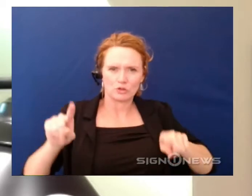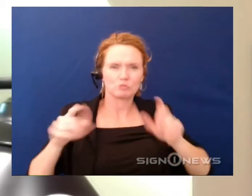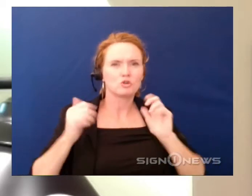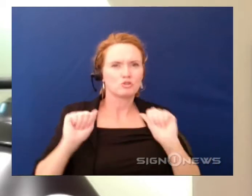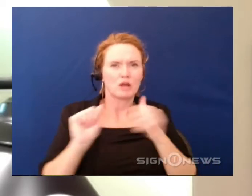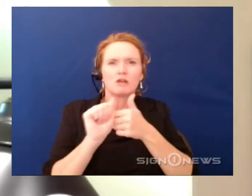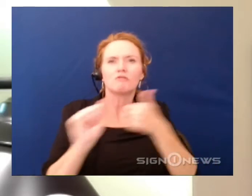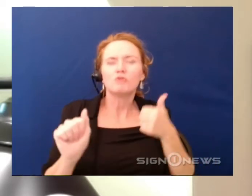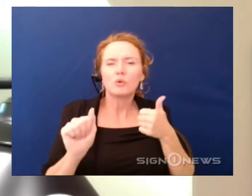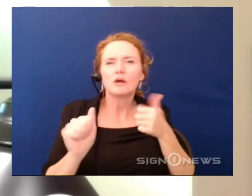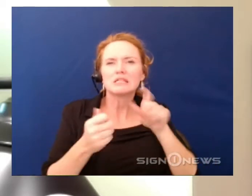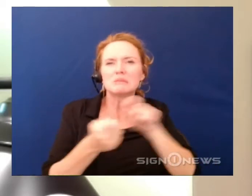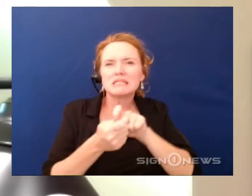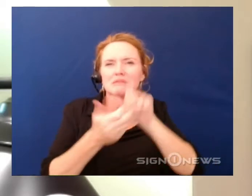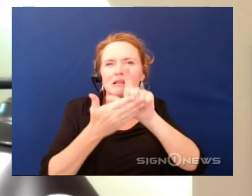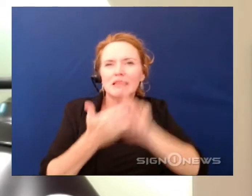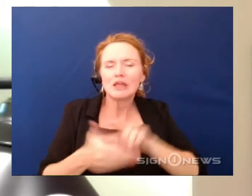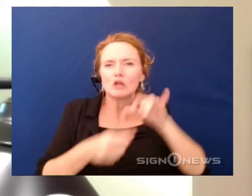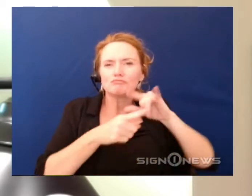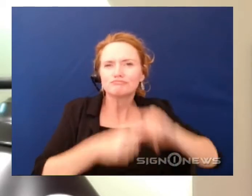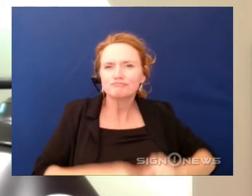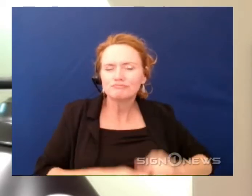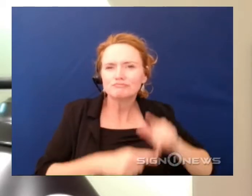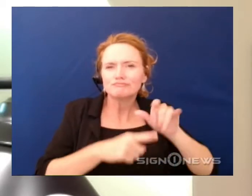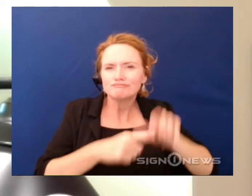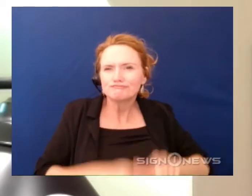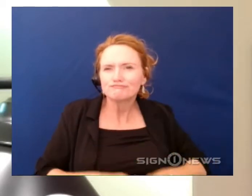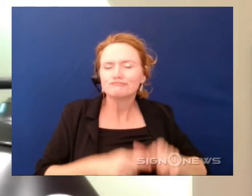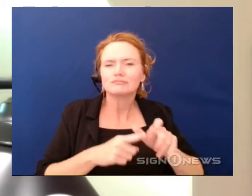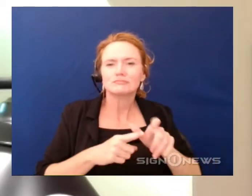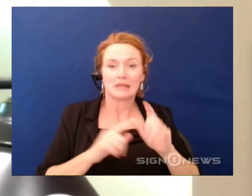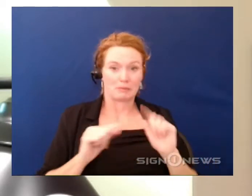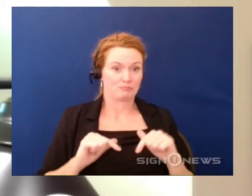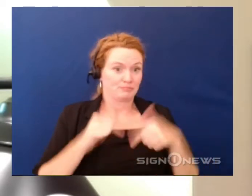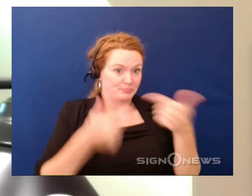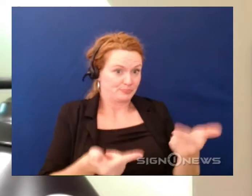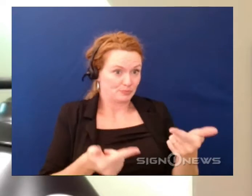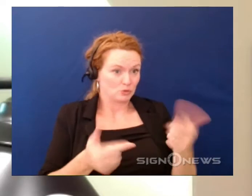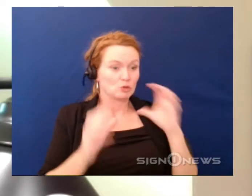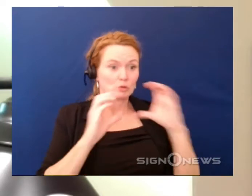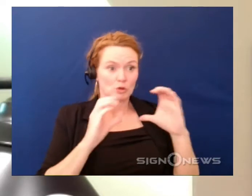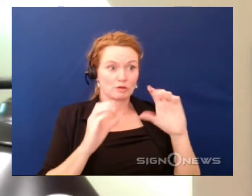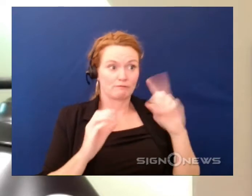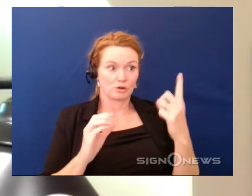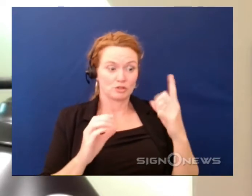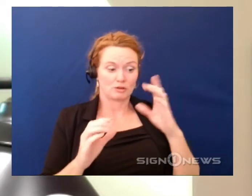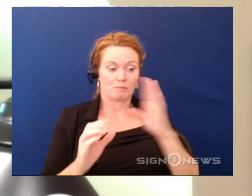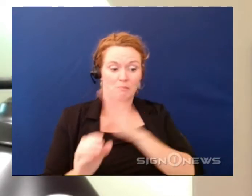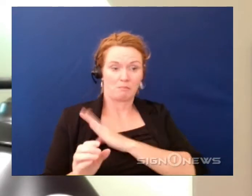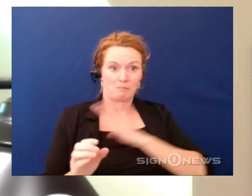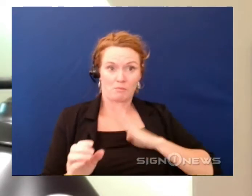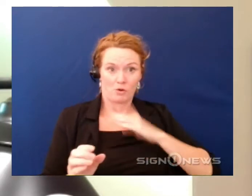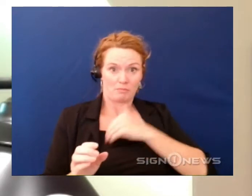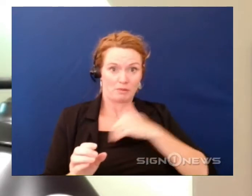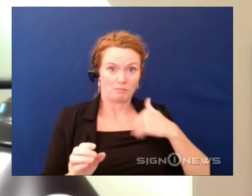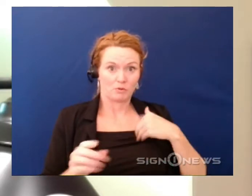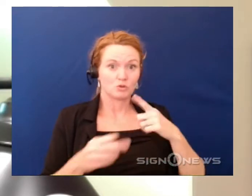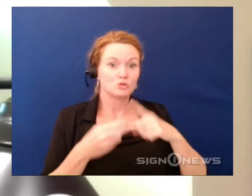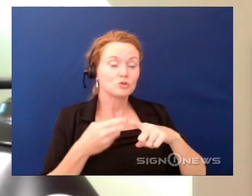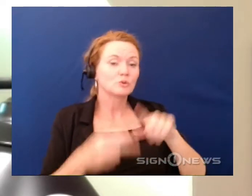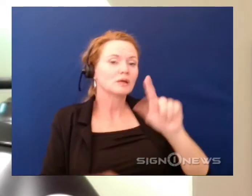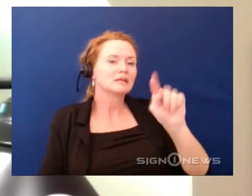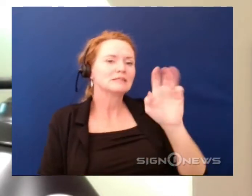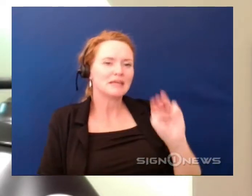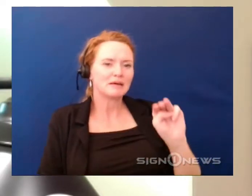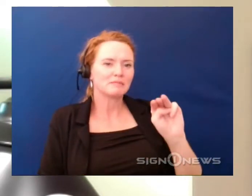legal terminology. I'm going to turn it over now to CommunicationFIRST board member Tim Jin to make some introductory